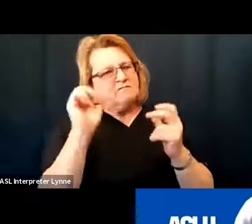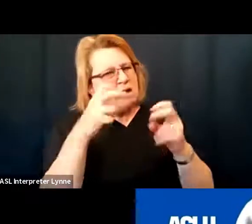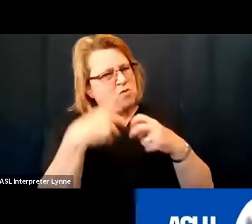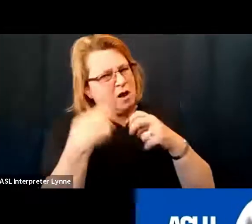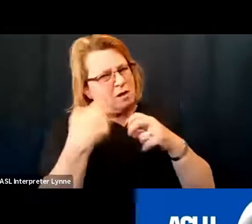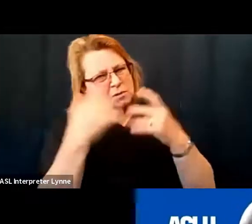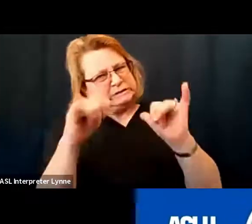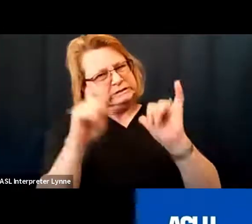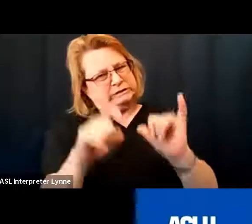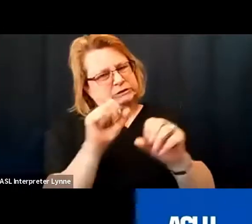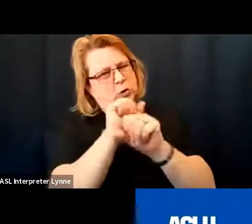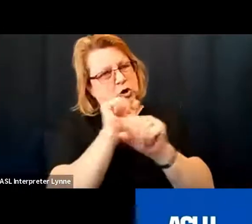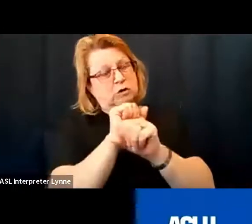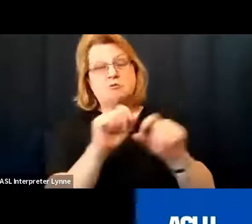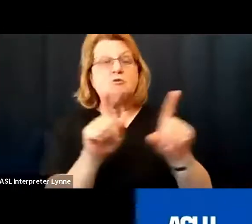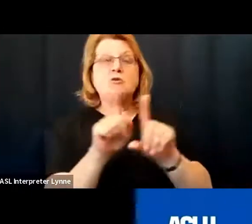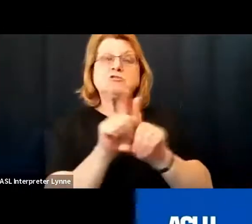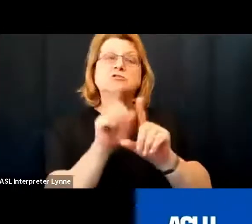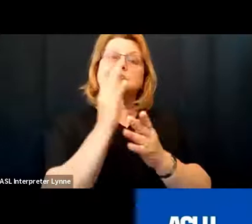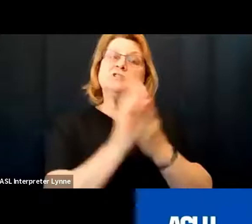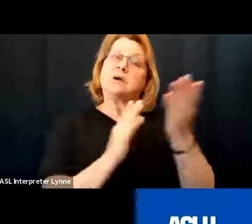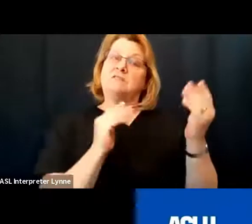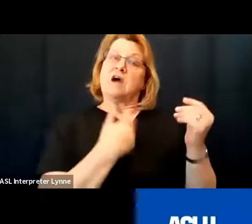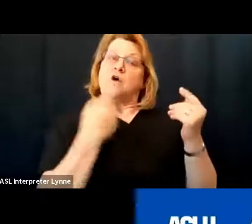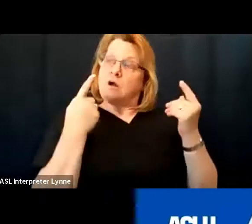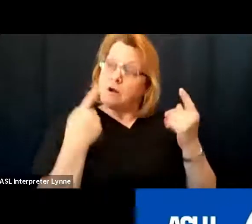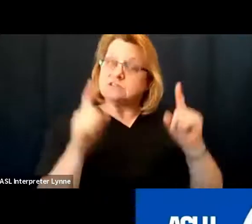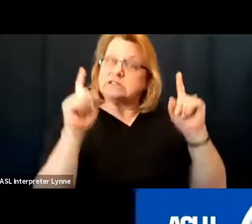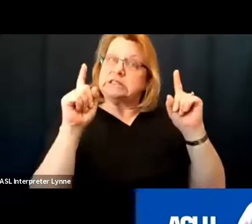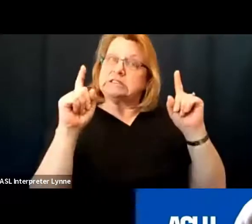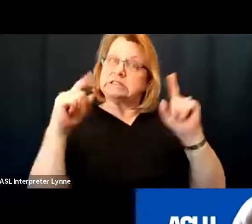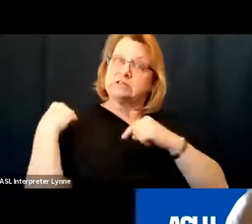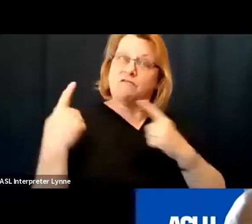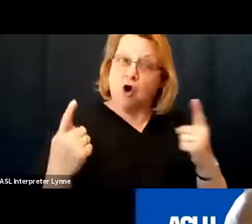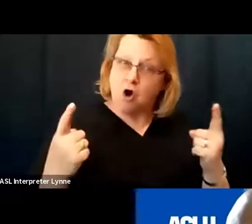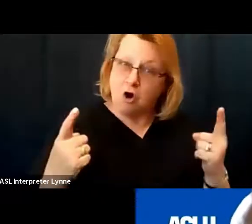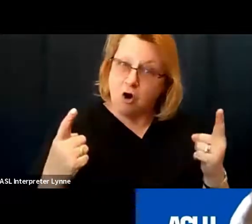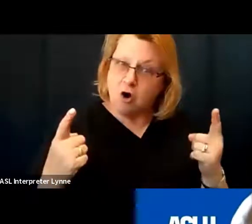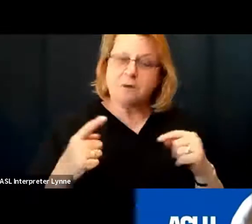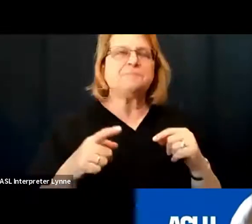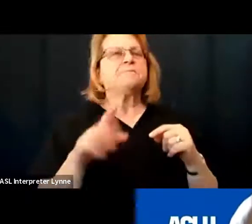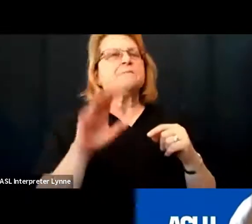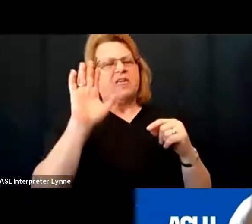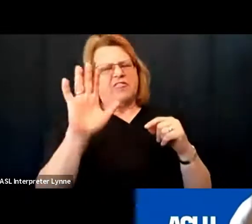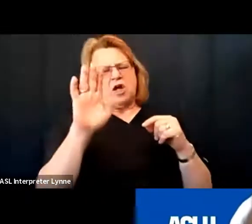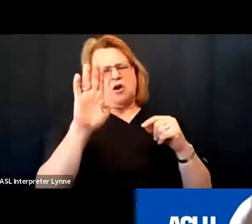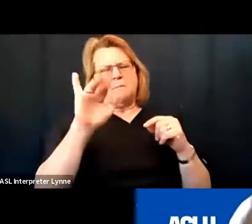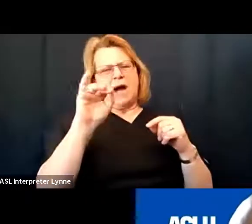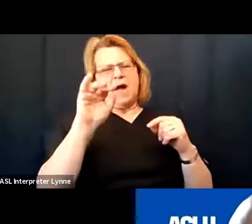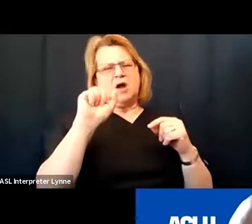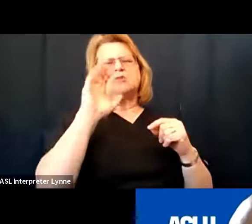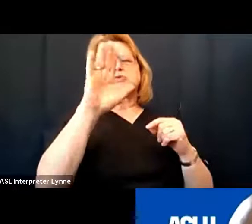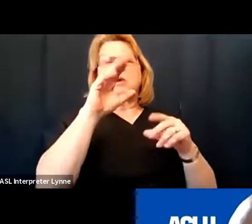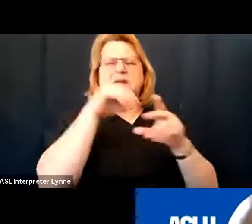this area, as well as some of the accomplishments we've made to date. Their full bios will be made available in the